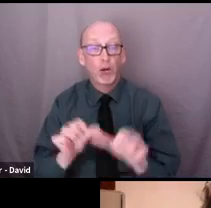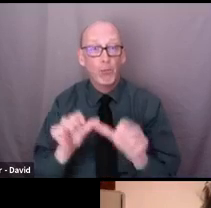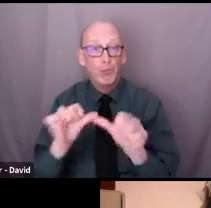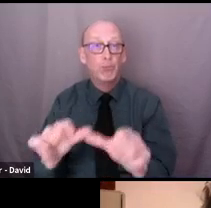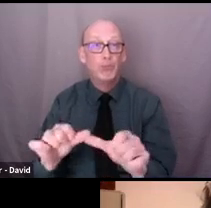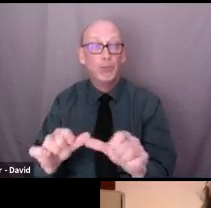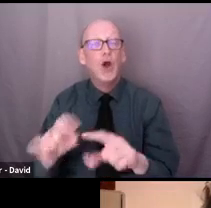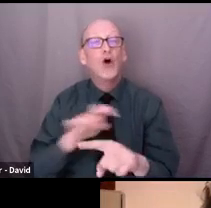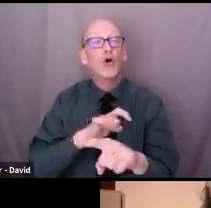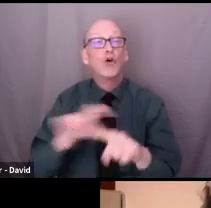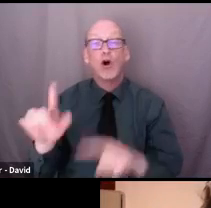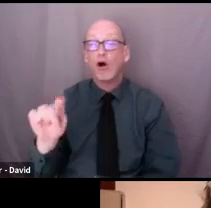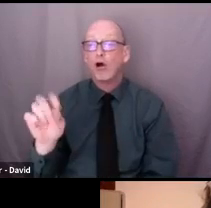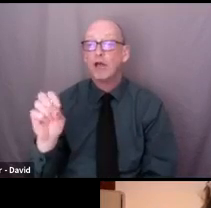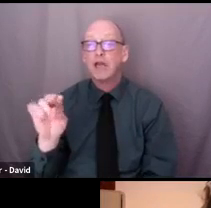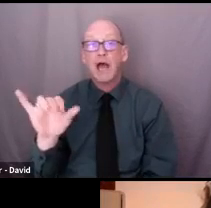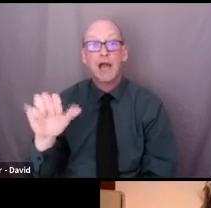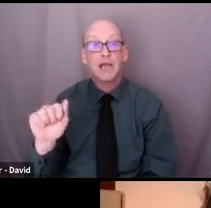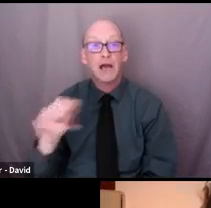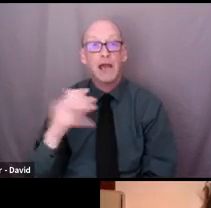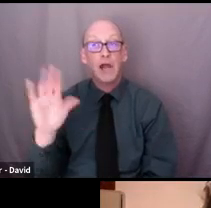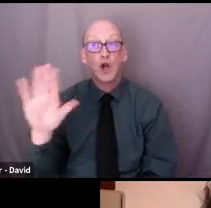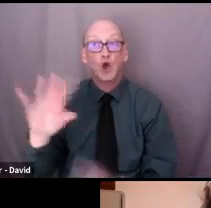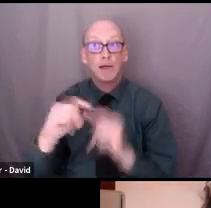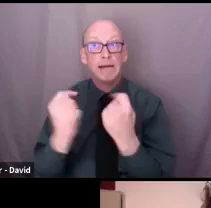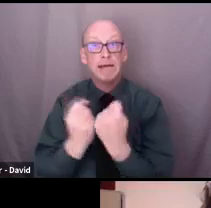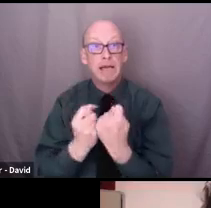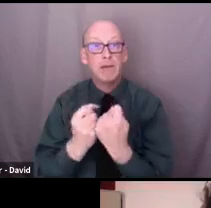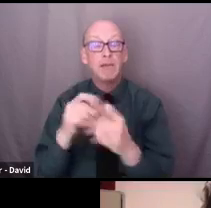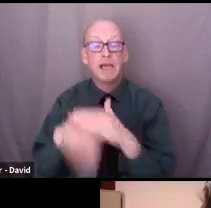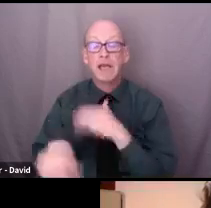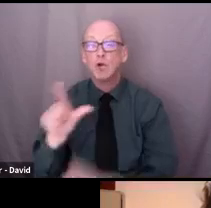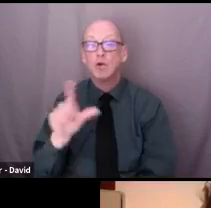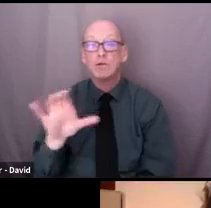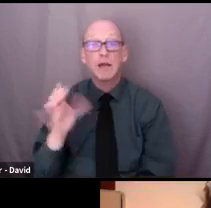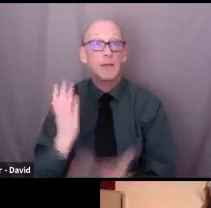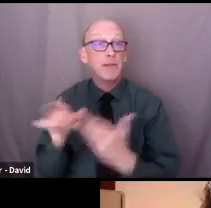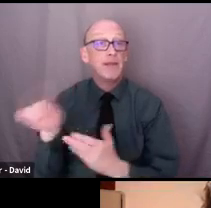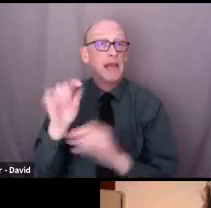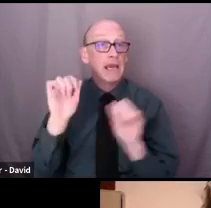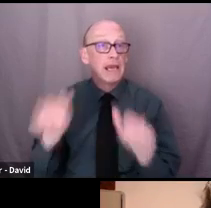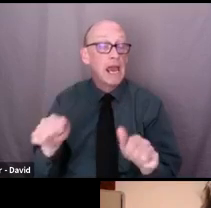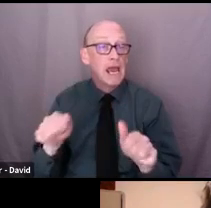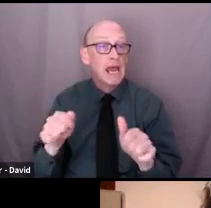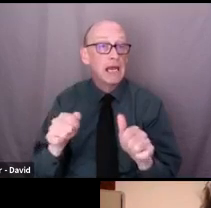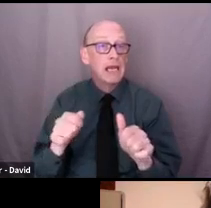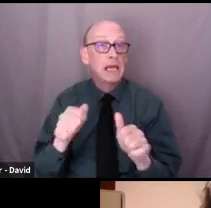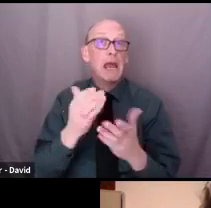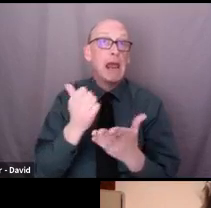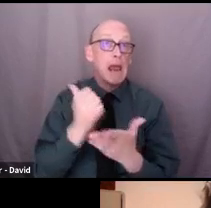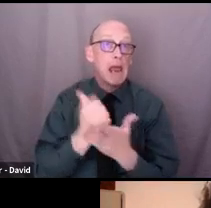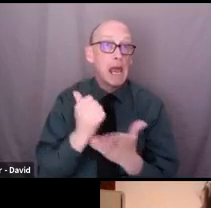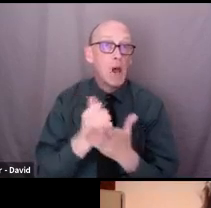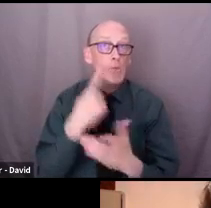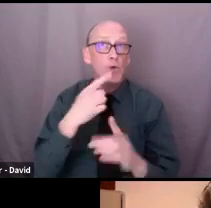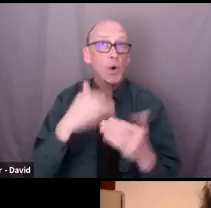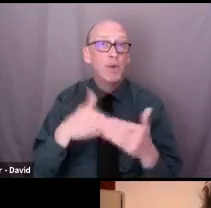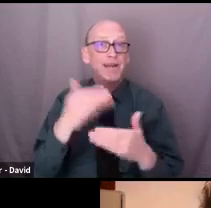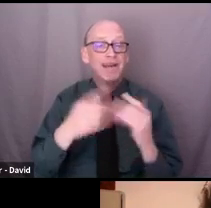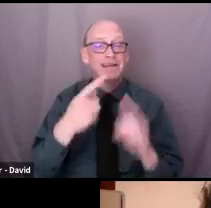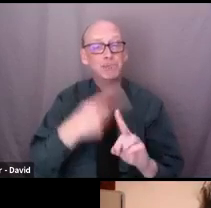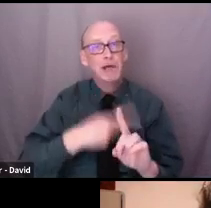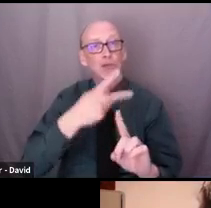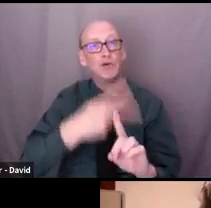to Tanya and the team there in Lucas County, because they may be able to just get you through for that month or two, right?